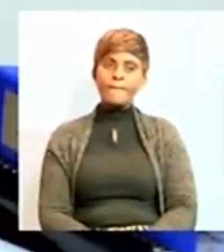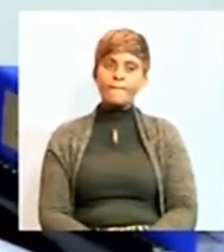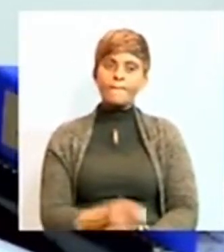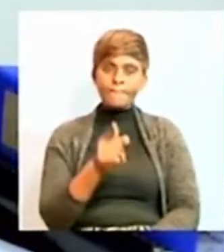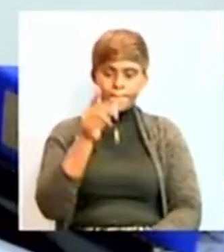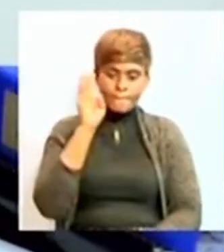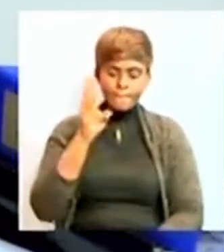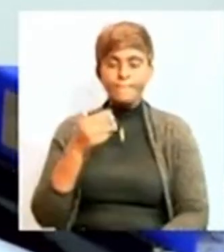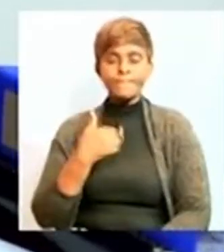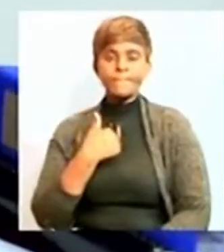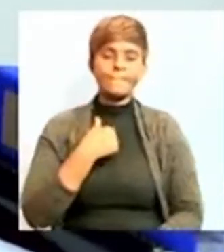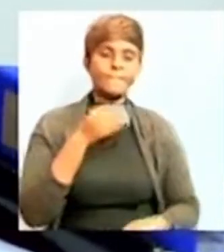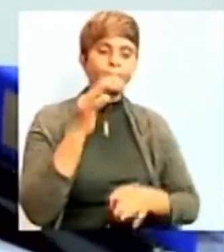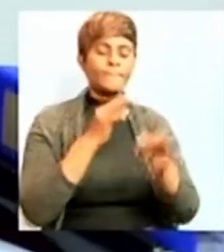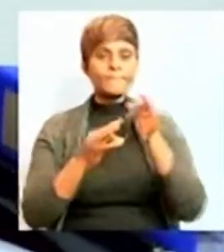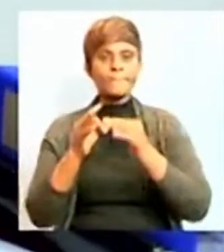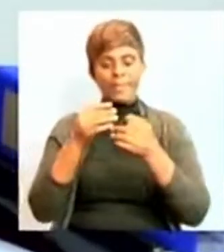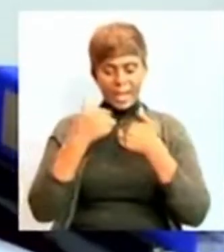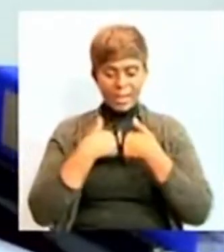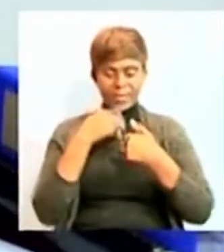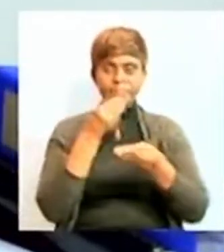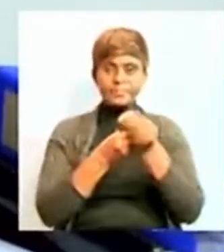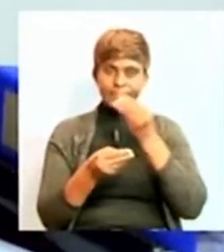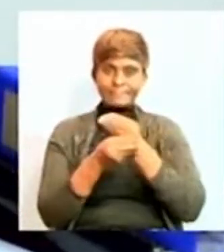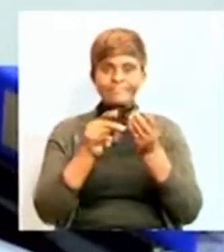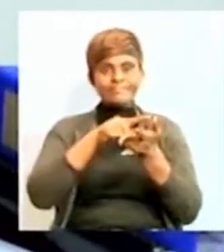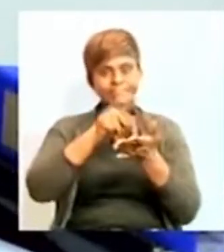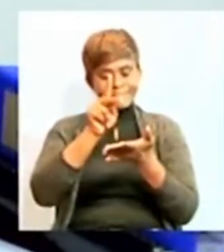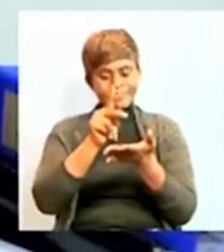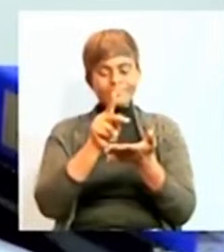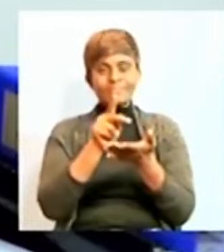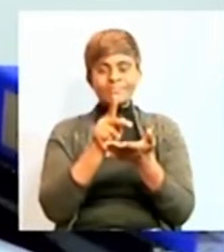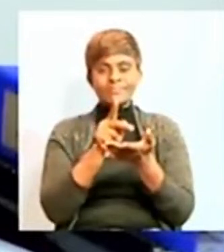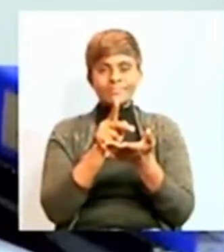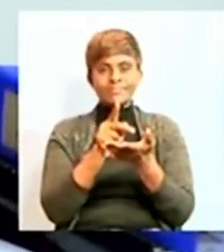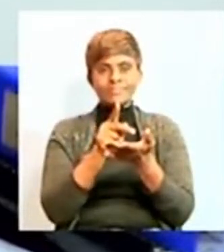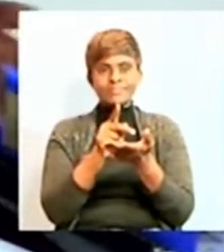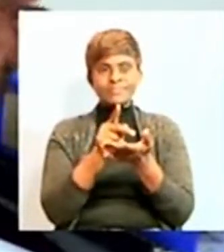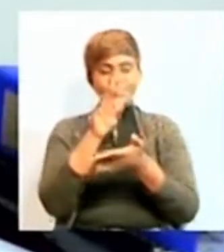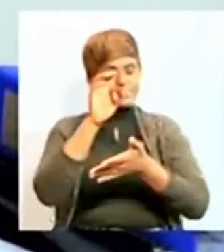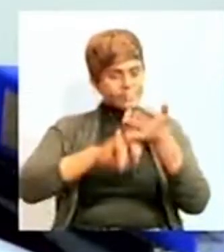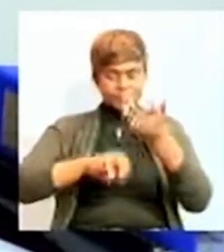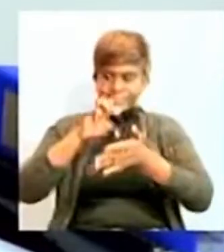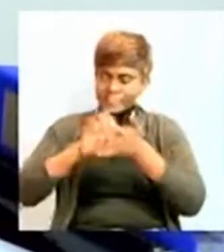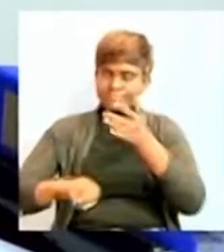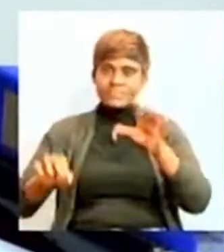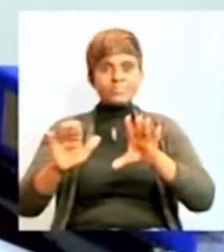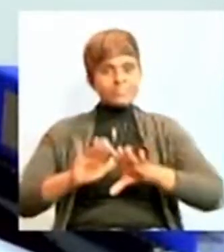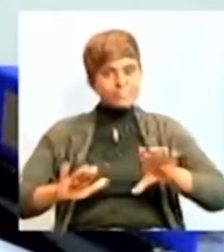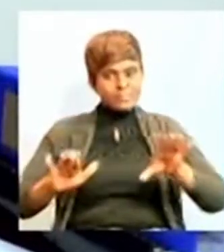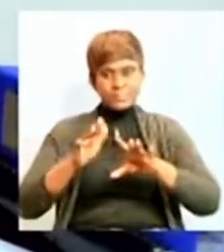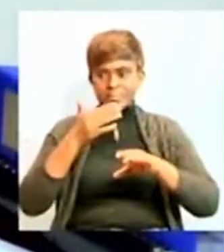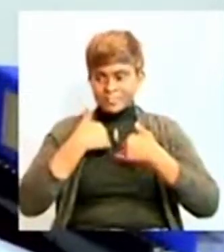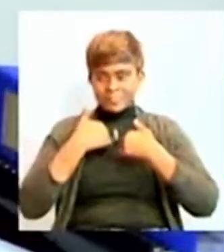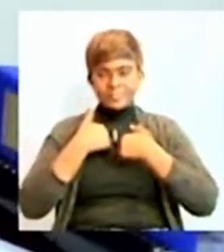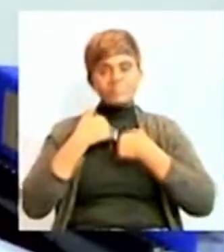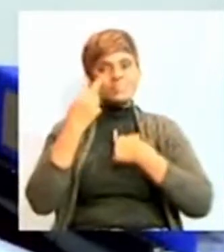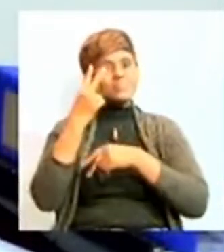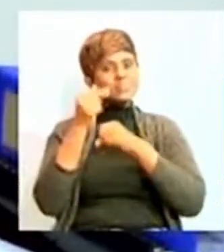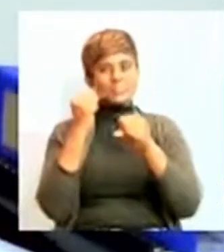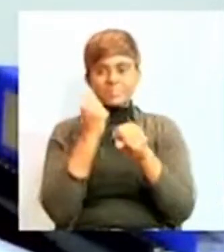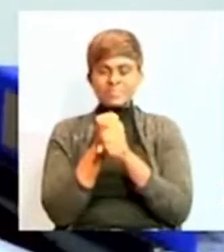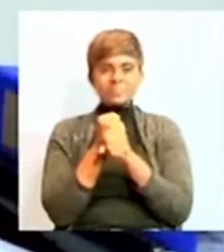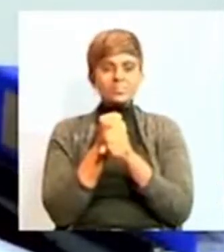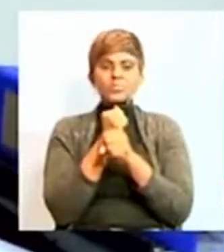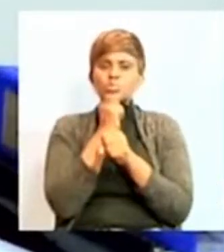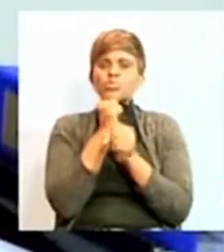You have statutory obligations. There are waivers going on. You have taken 2 years.